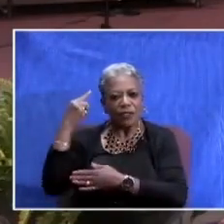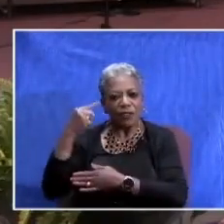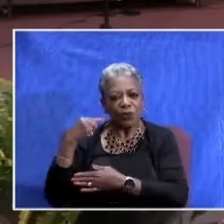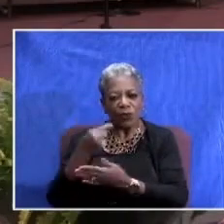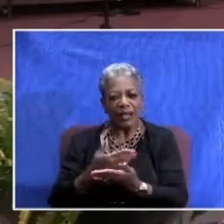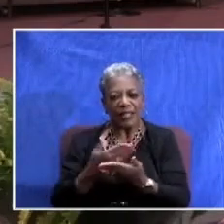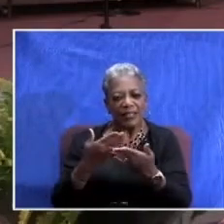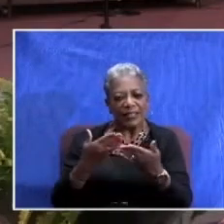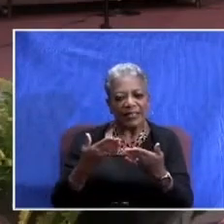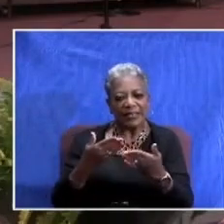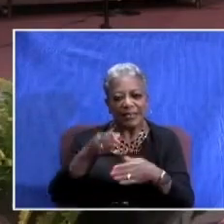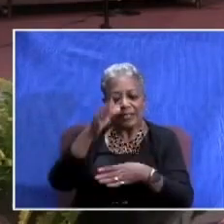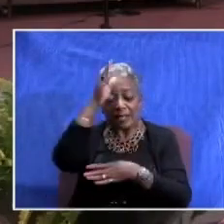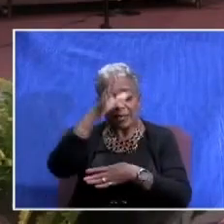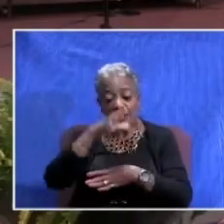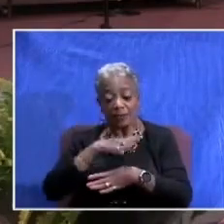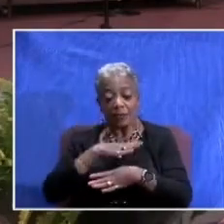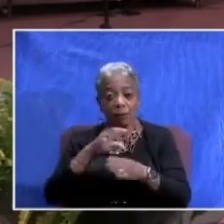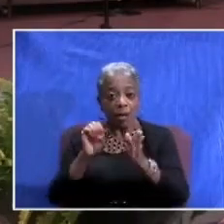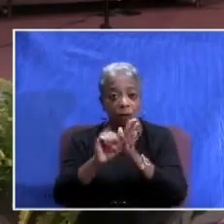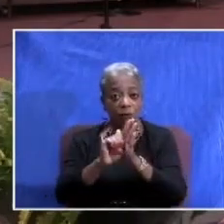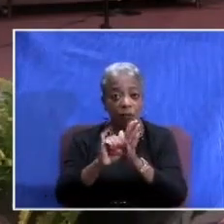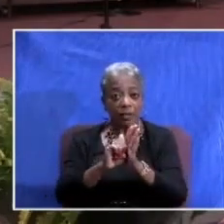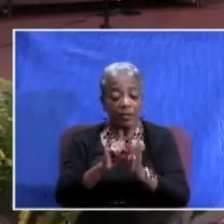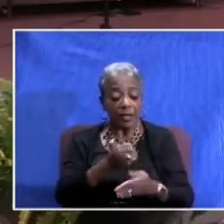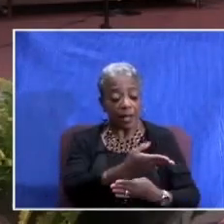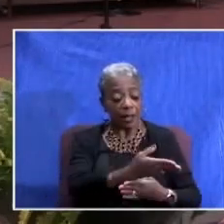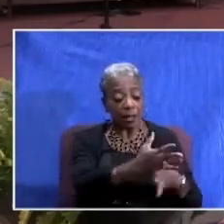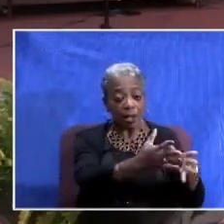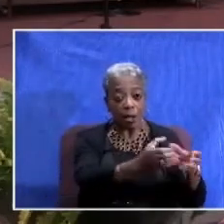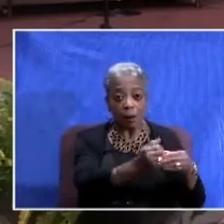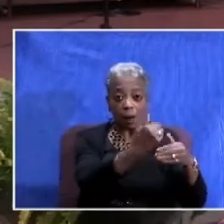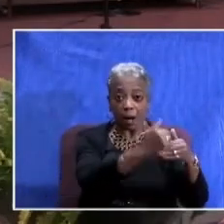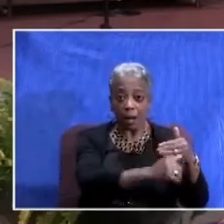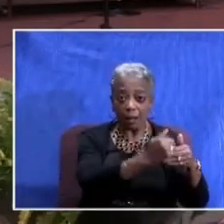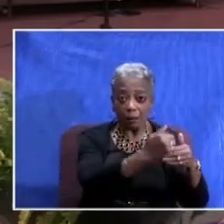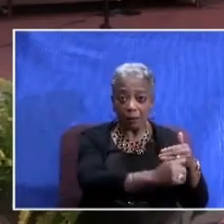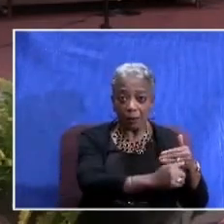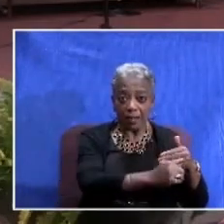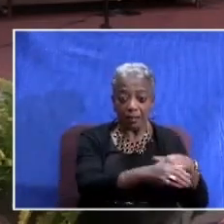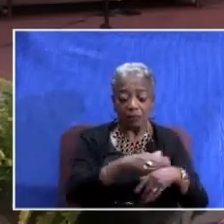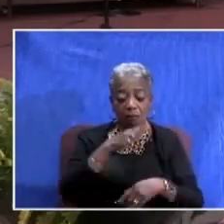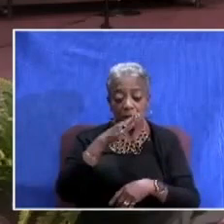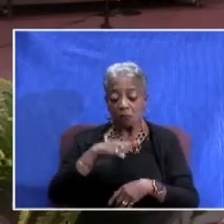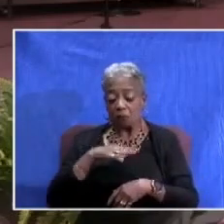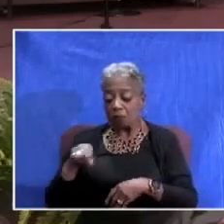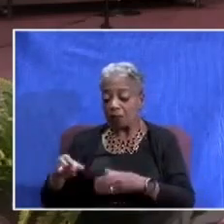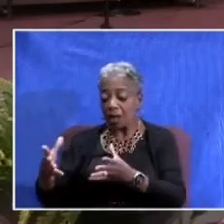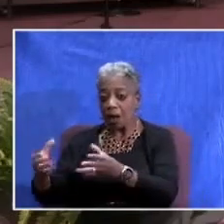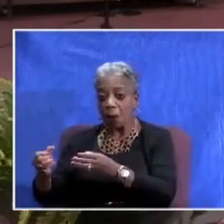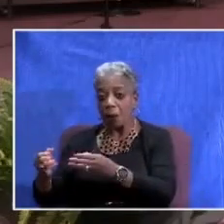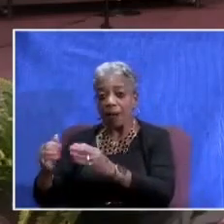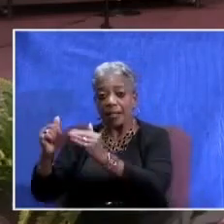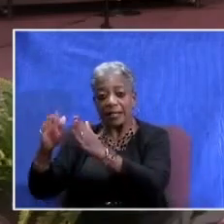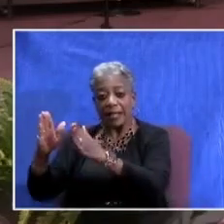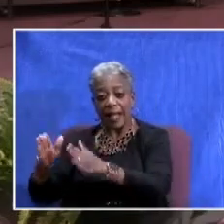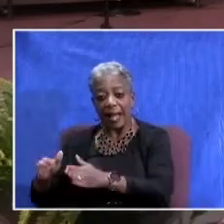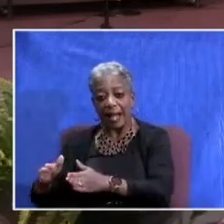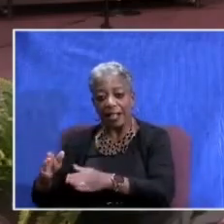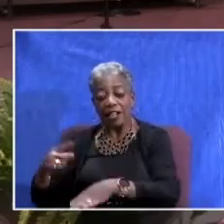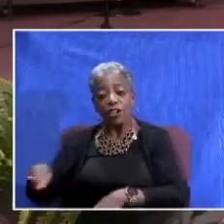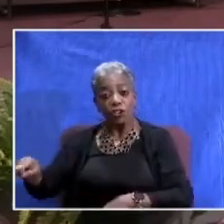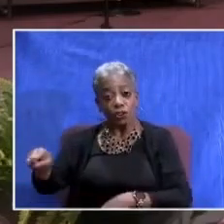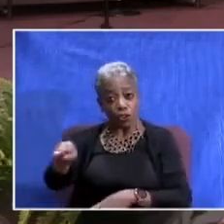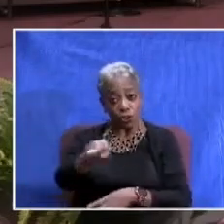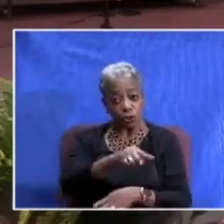what did that man want? He wanted bread. What did that woman want? She wanted a house. What do you want? You ought to have some money in your